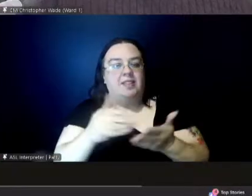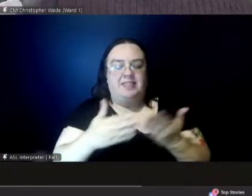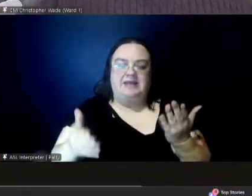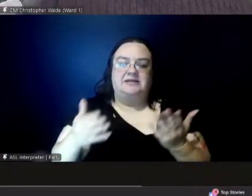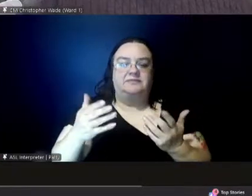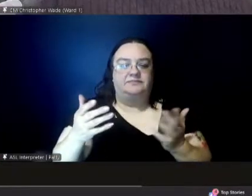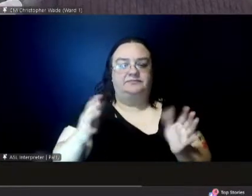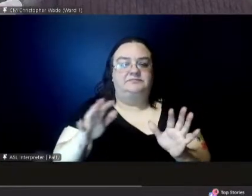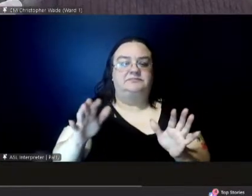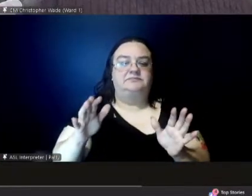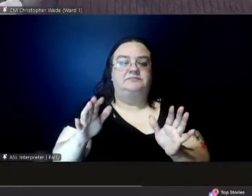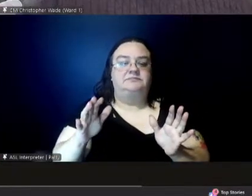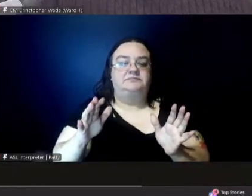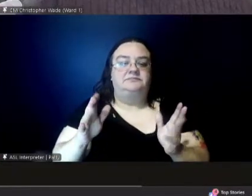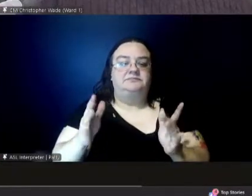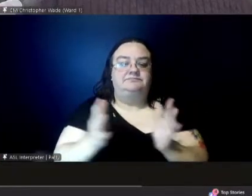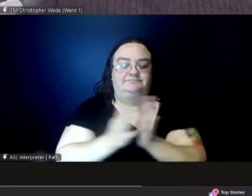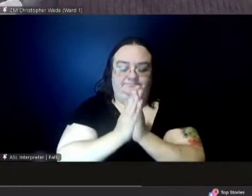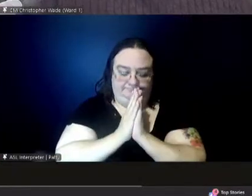What